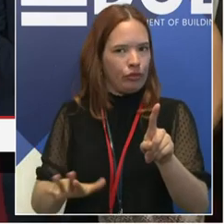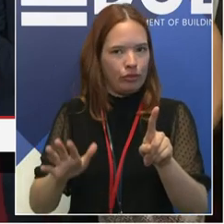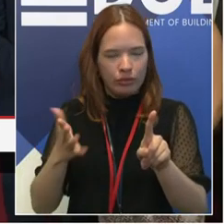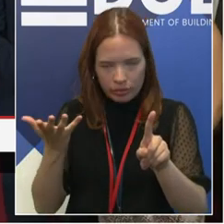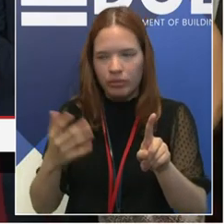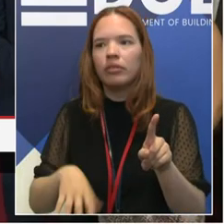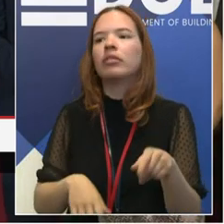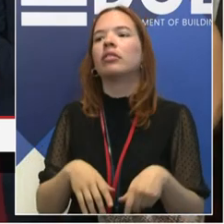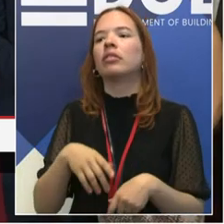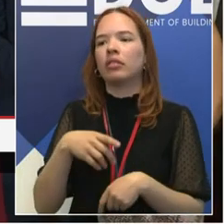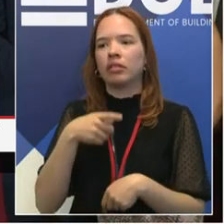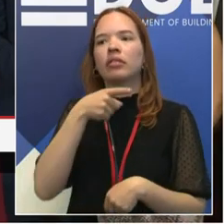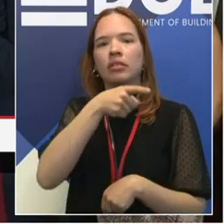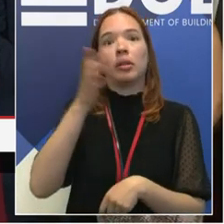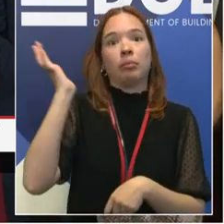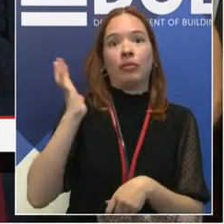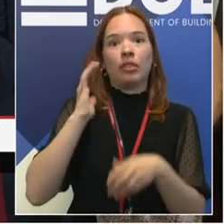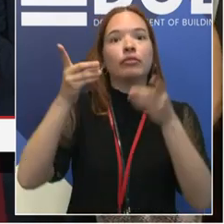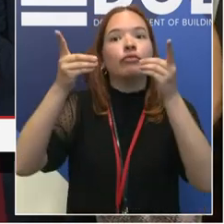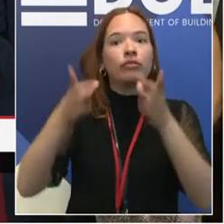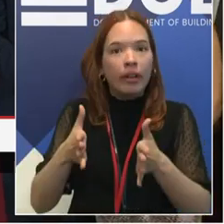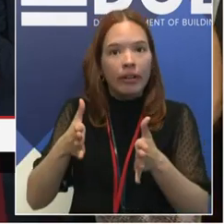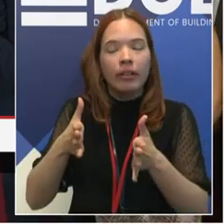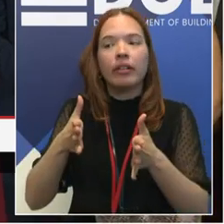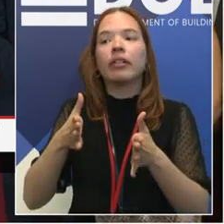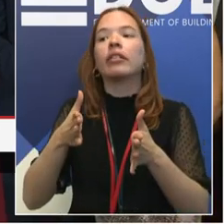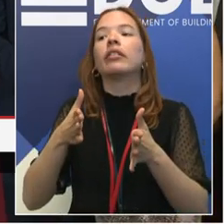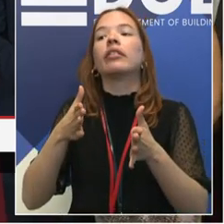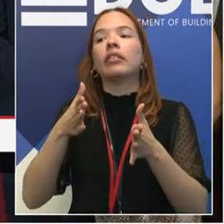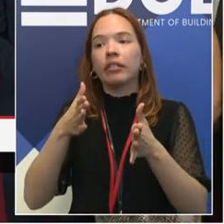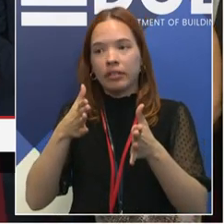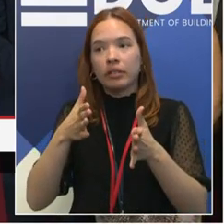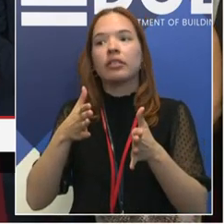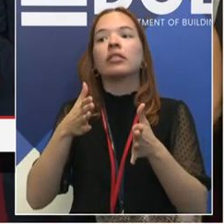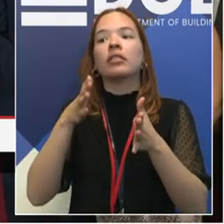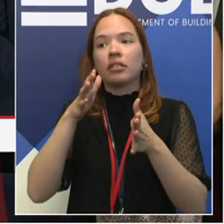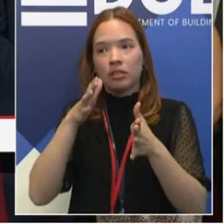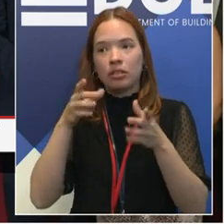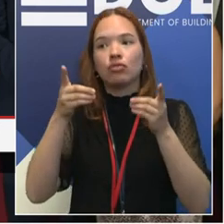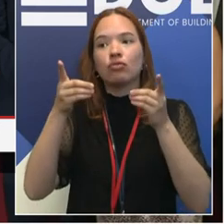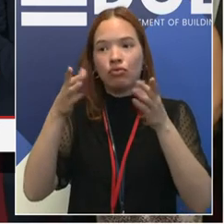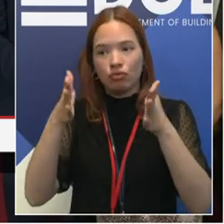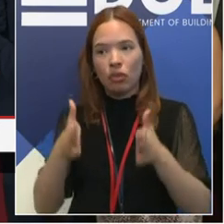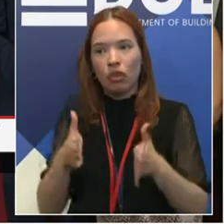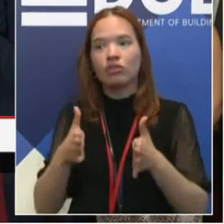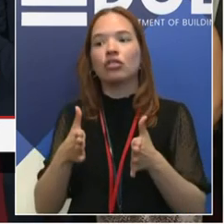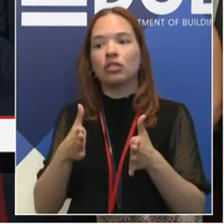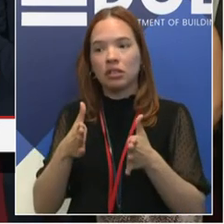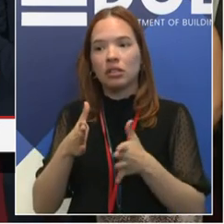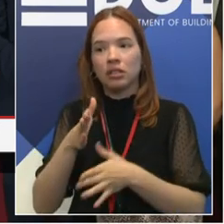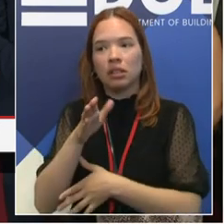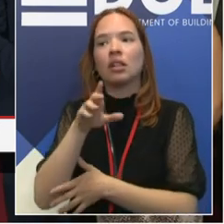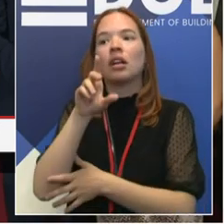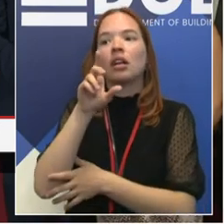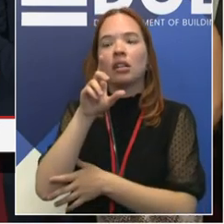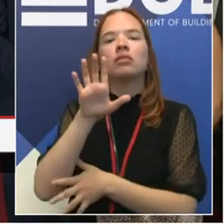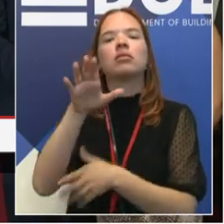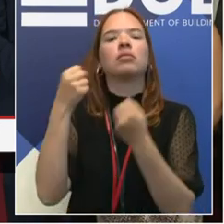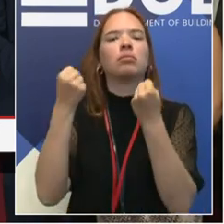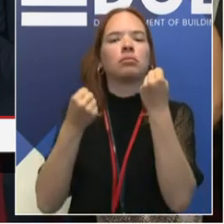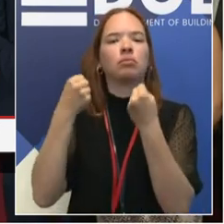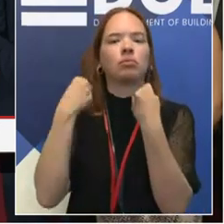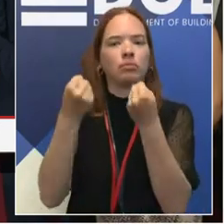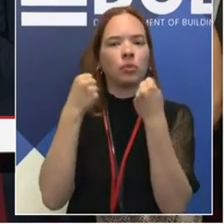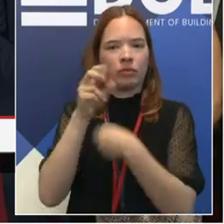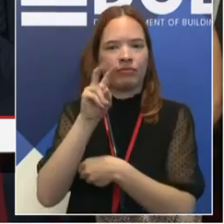the Department of in the Department of Motor Vehicles. Hold on, I have that wrong. For hire motor